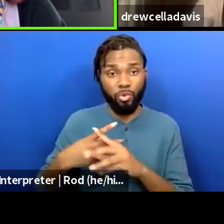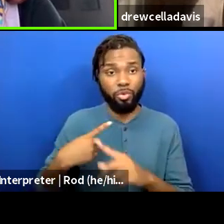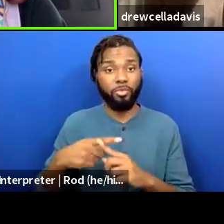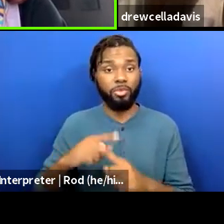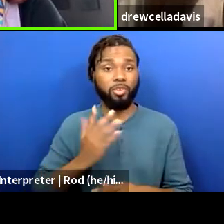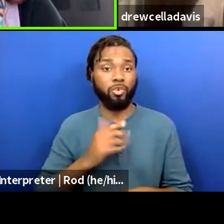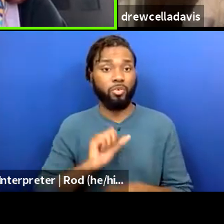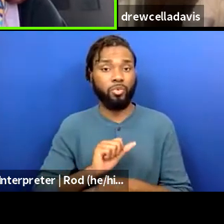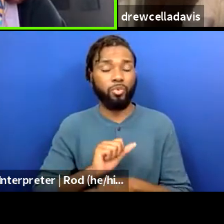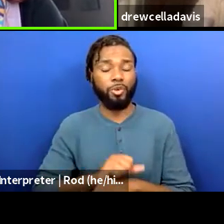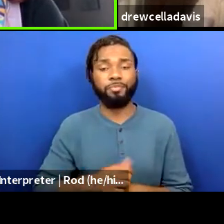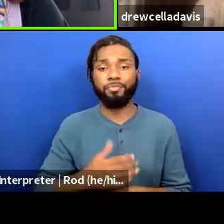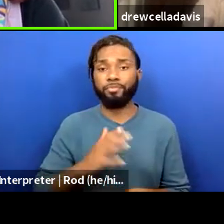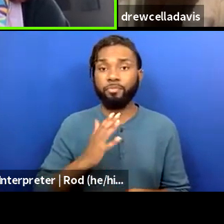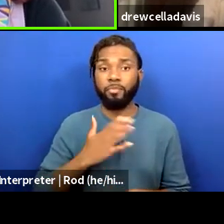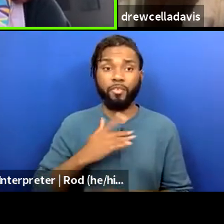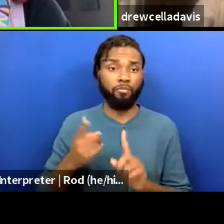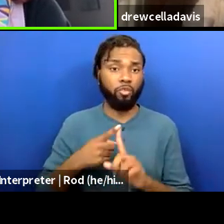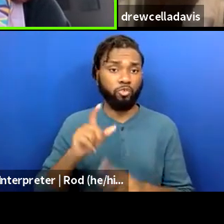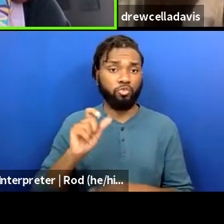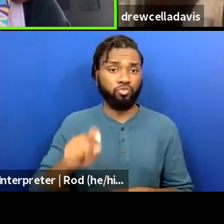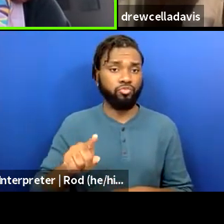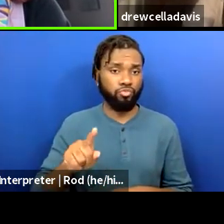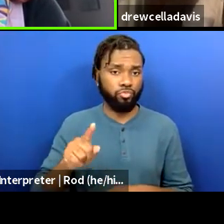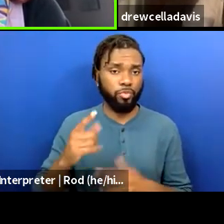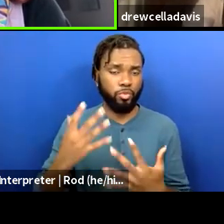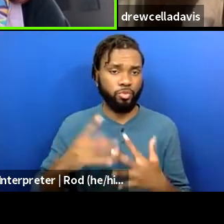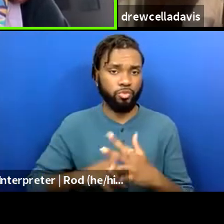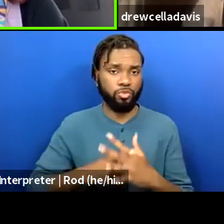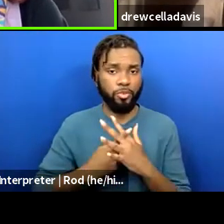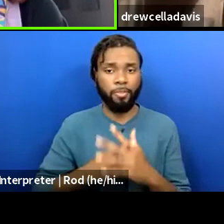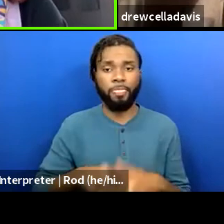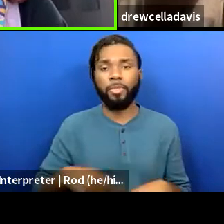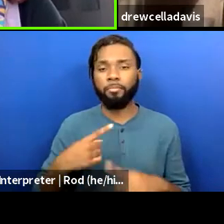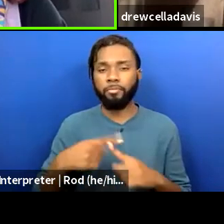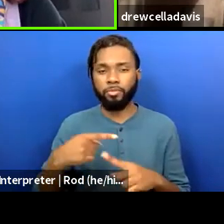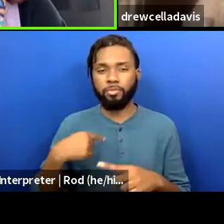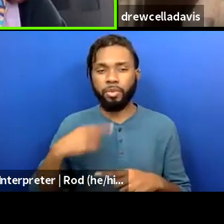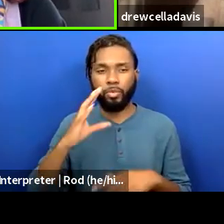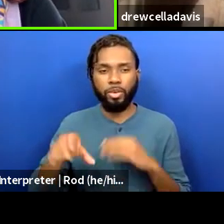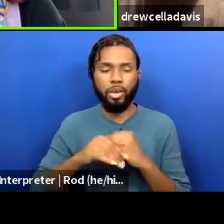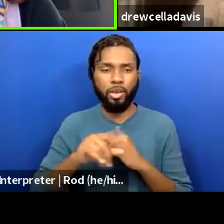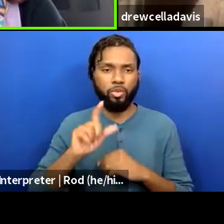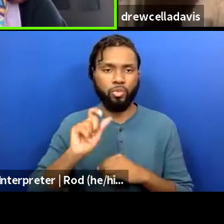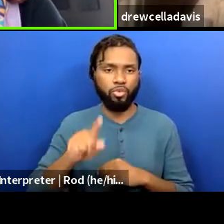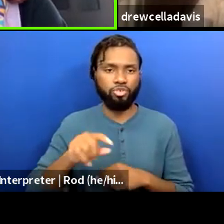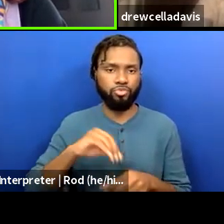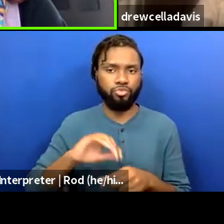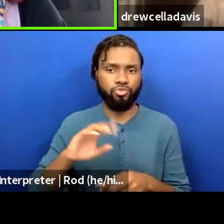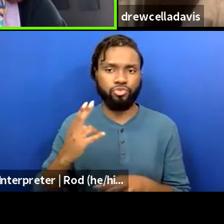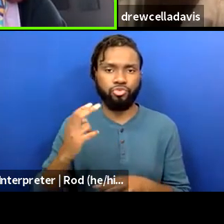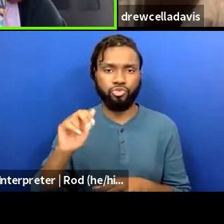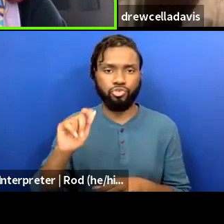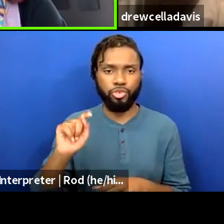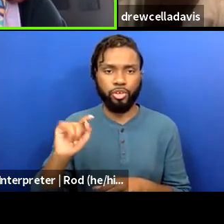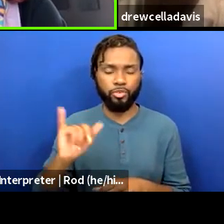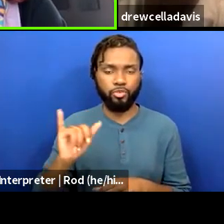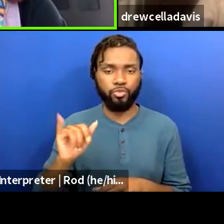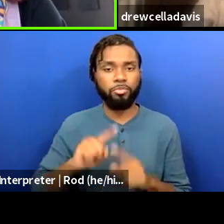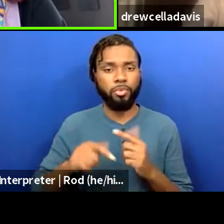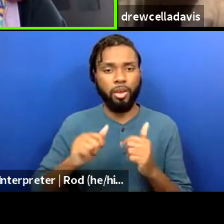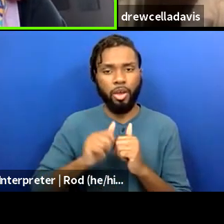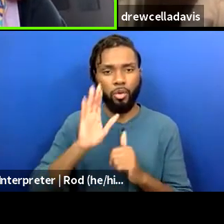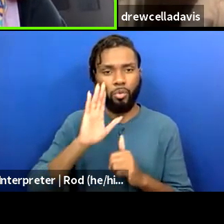the first question that I would like to start out with, and I'll put this in the chat as well, is how would you define